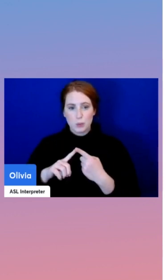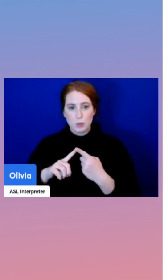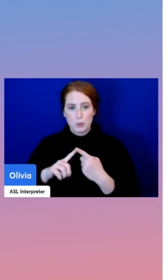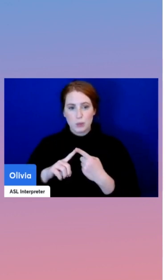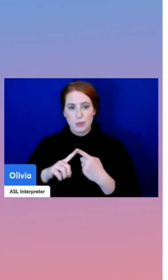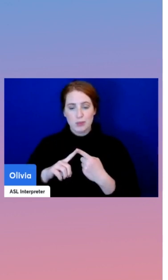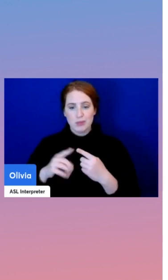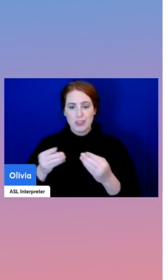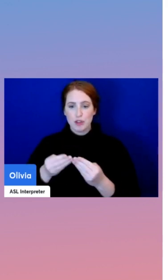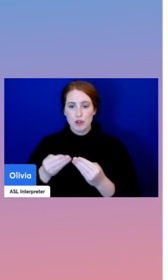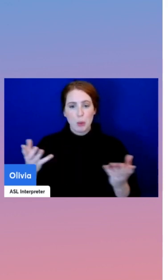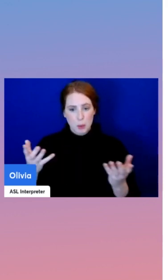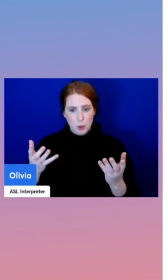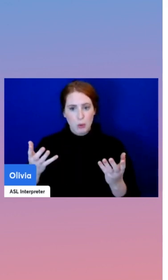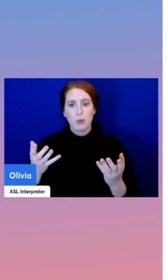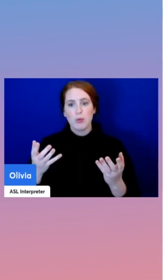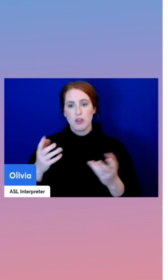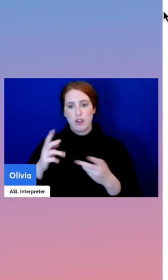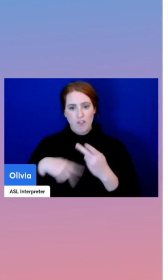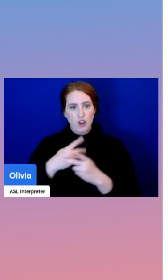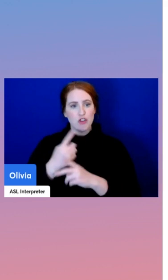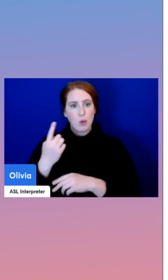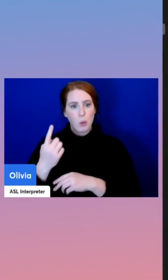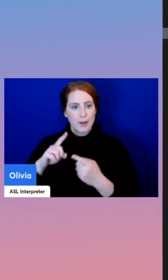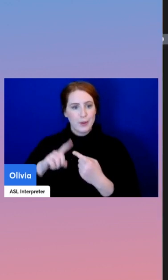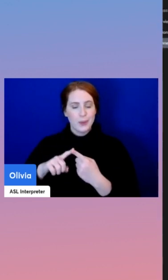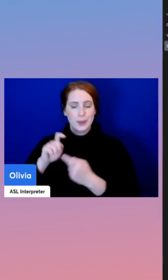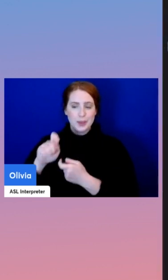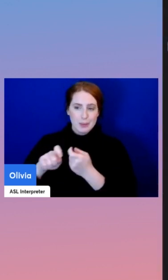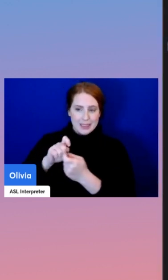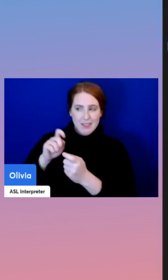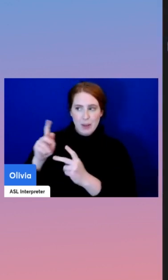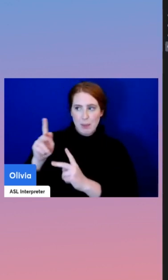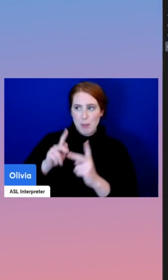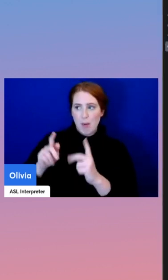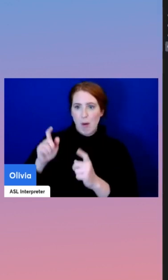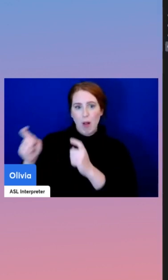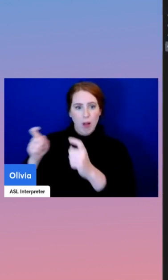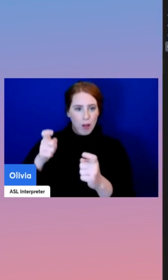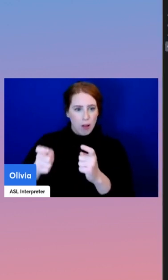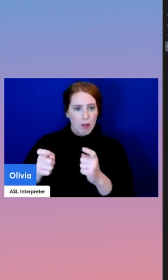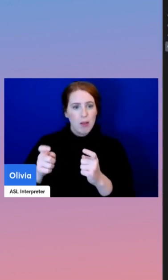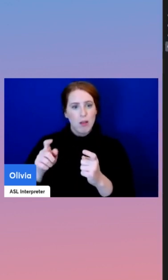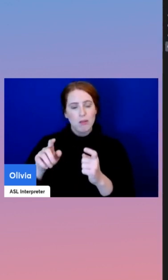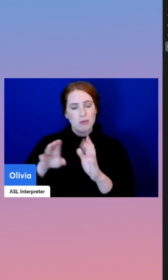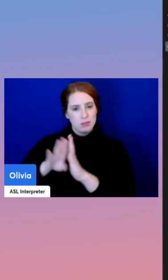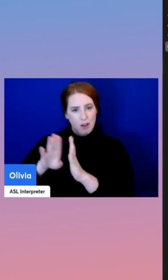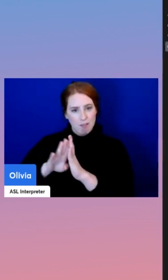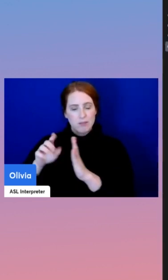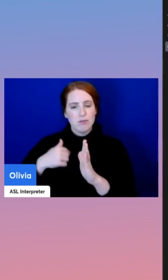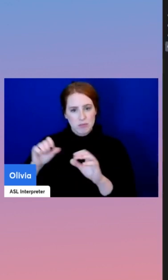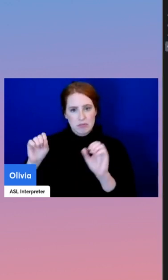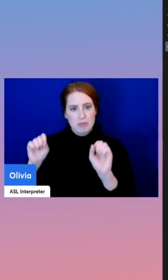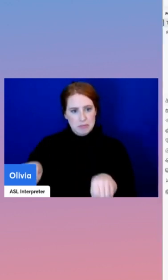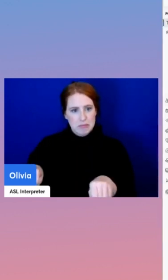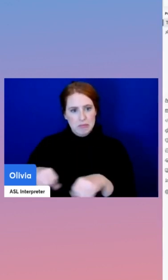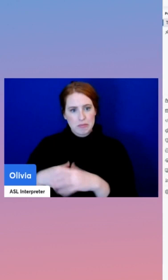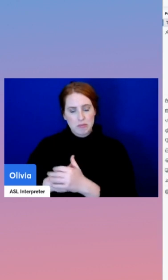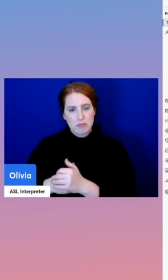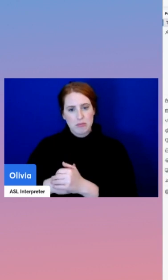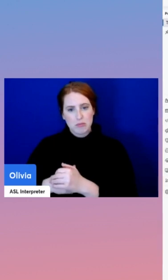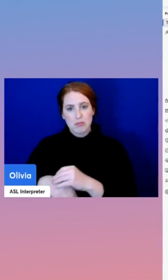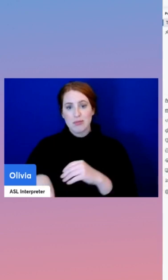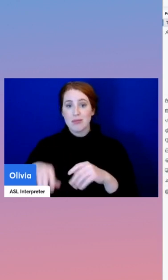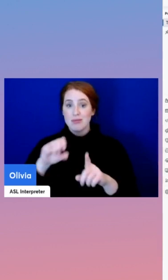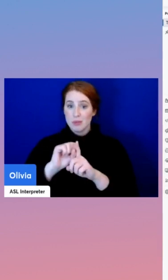distribute the version 1 to some specific people in dev, I can use this channel. And in that case, what I will do